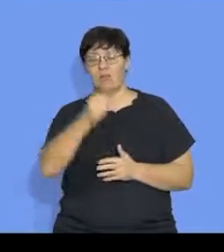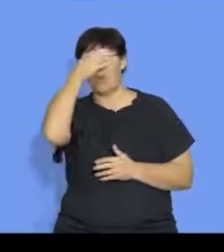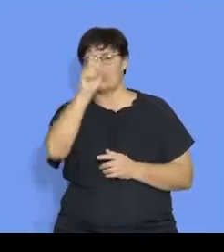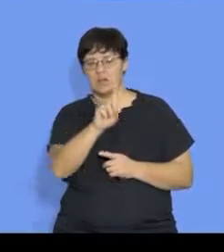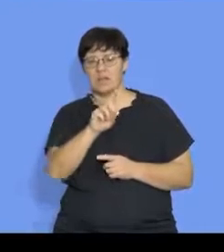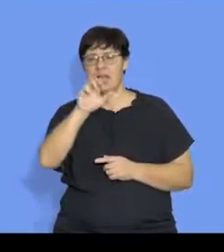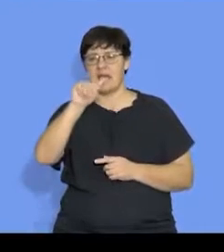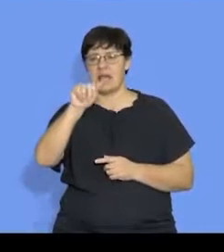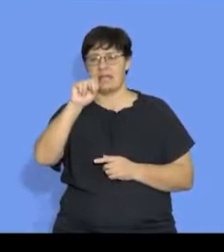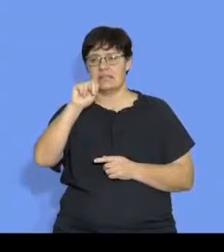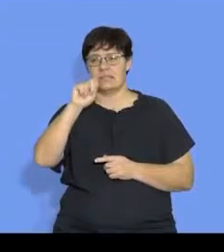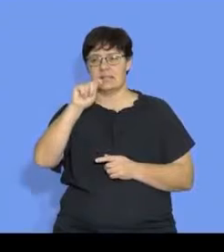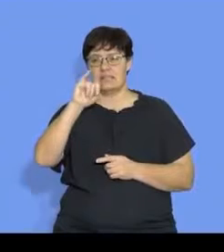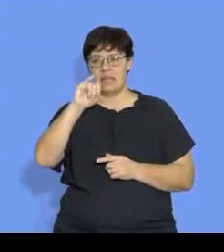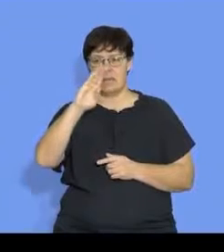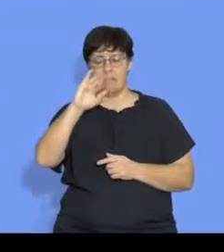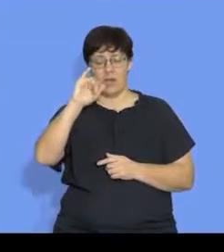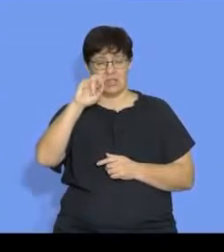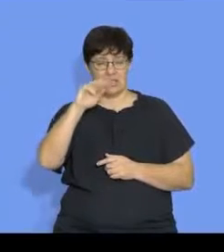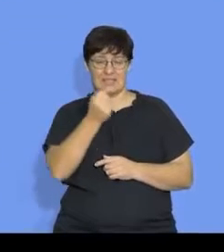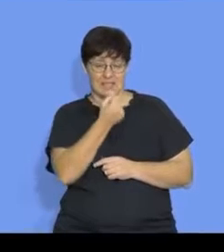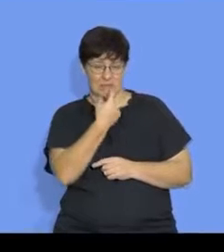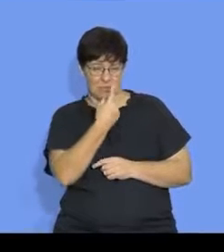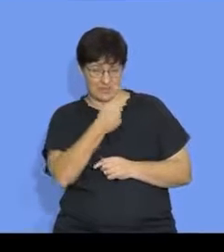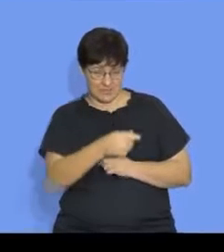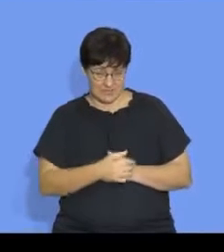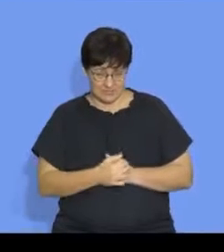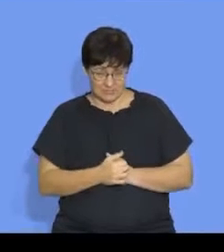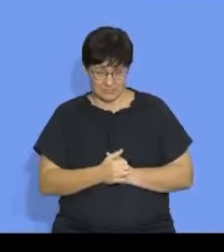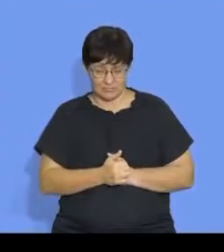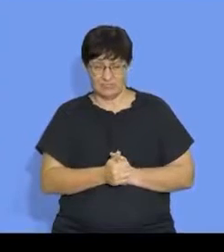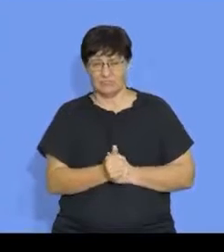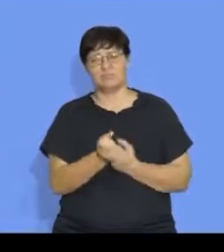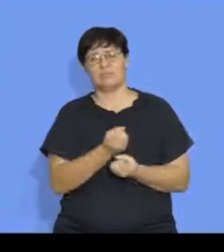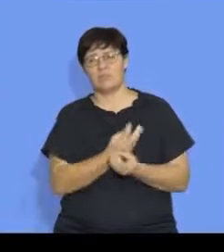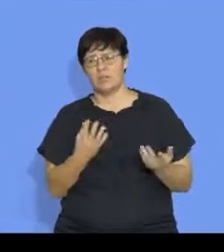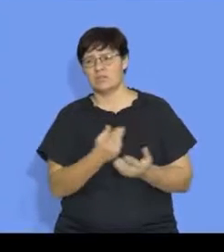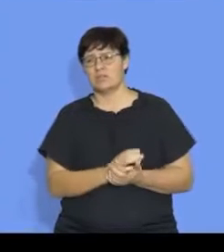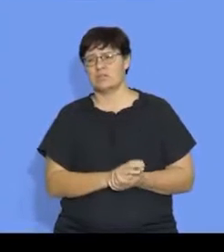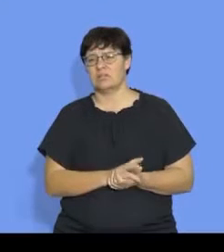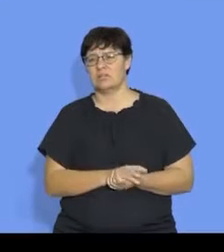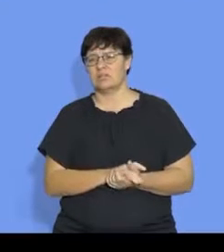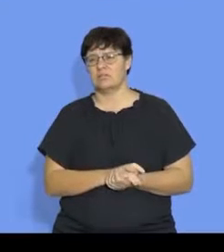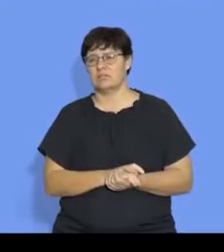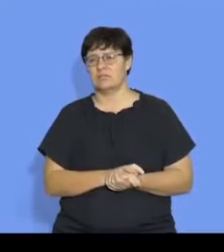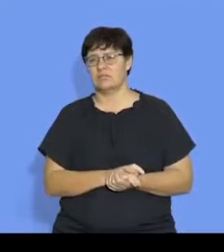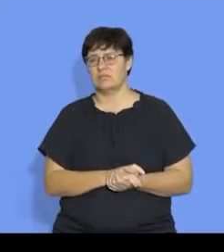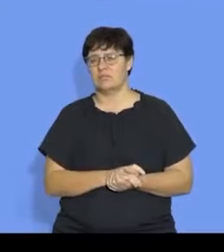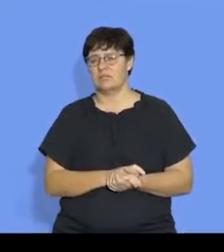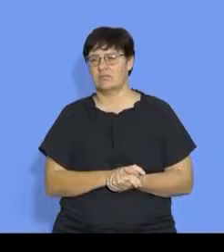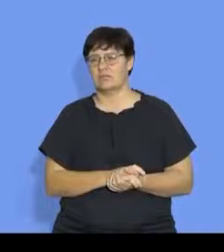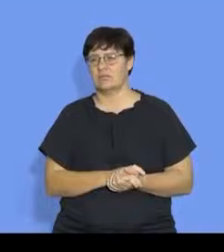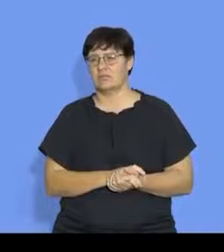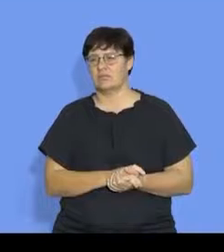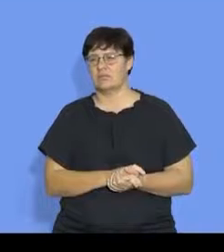of antibiotics. Now, I know a lot of you, I'm sure, have, let me change the color back again,